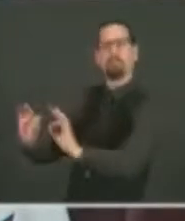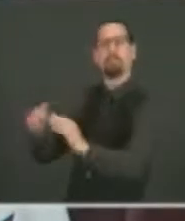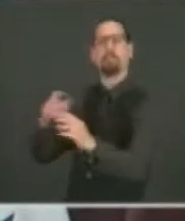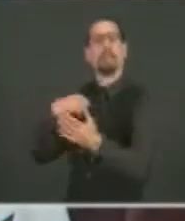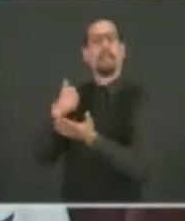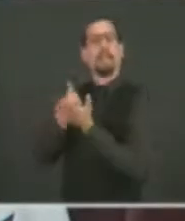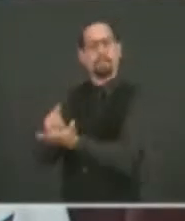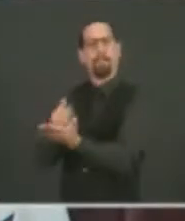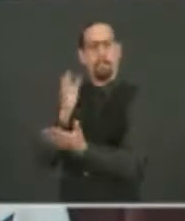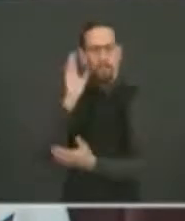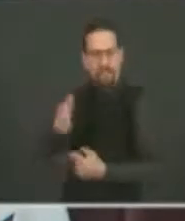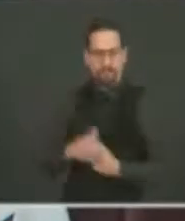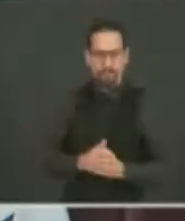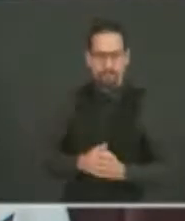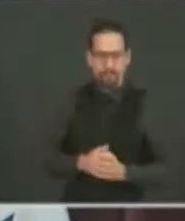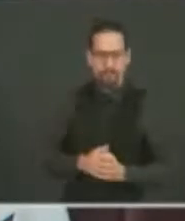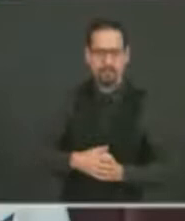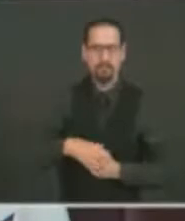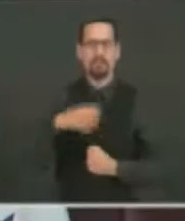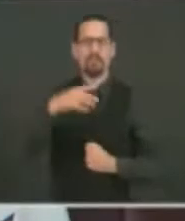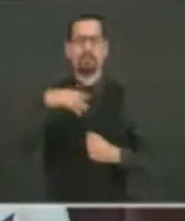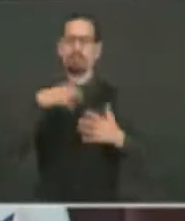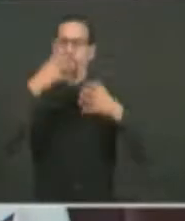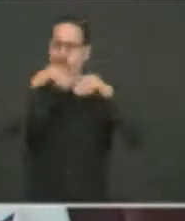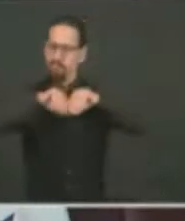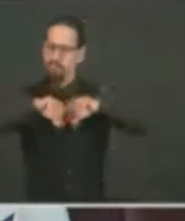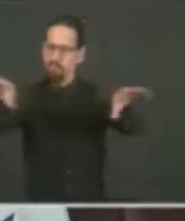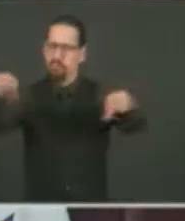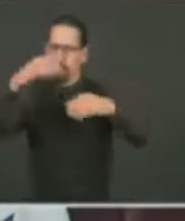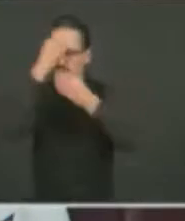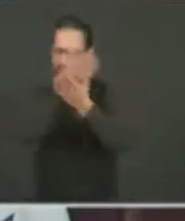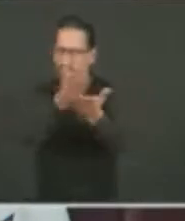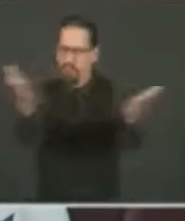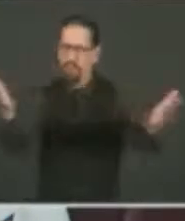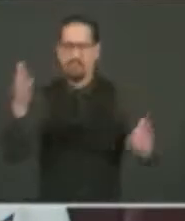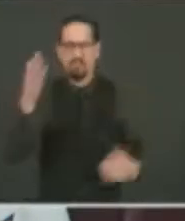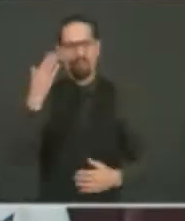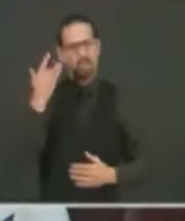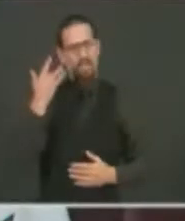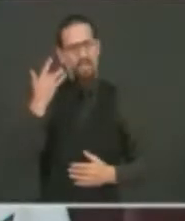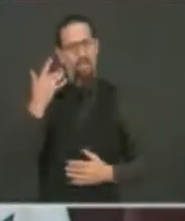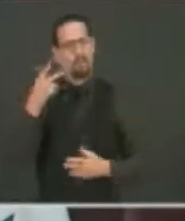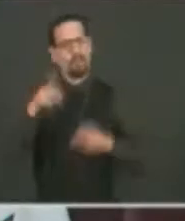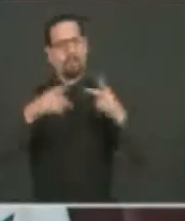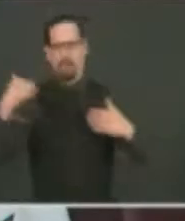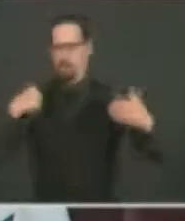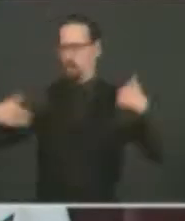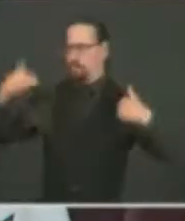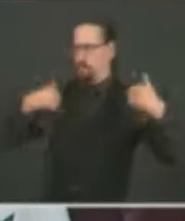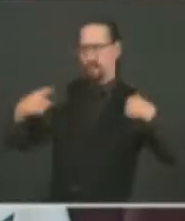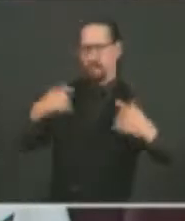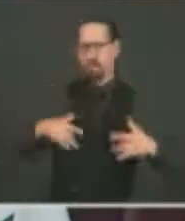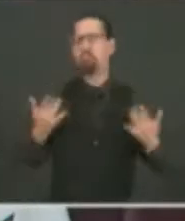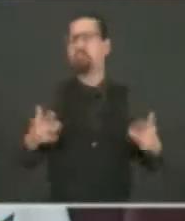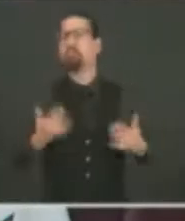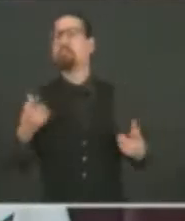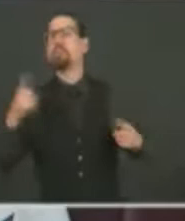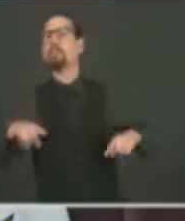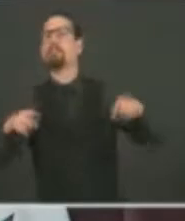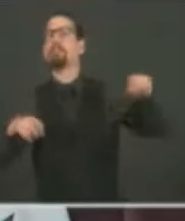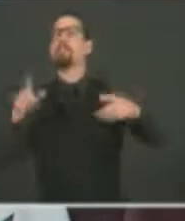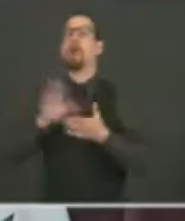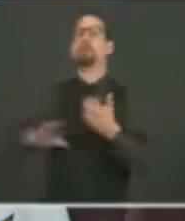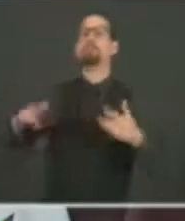getting a lot of questions about it, and I want the people of Rhode Island and maybe parents of students at PC